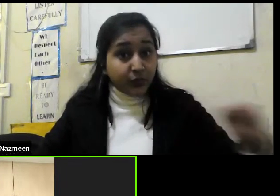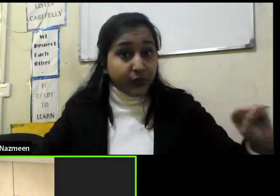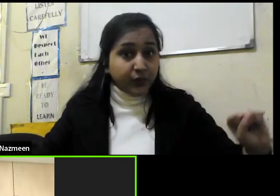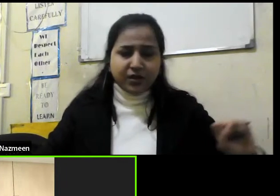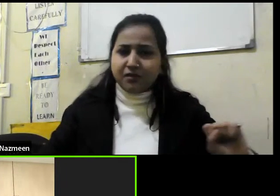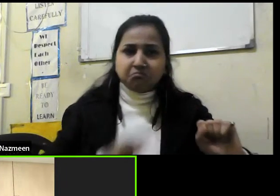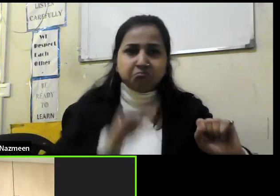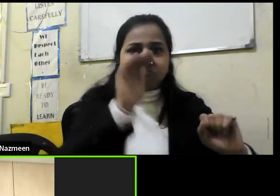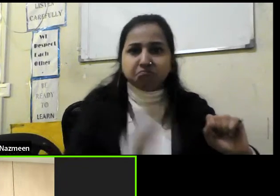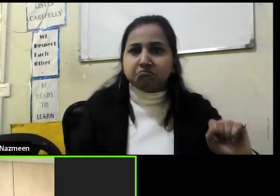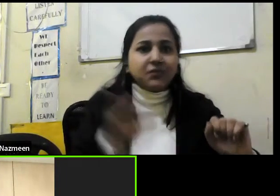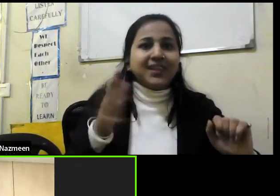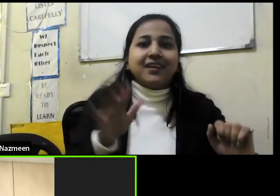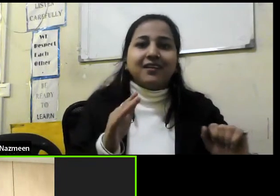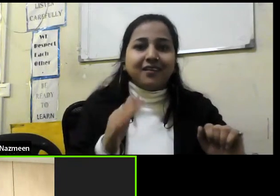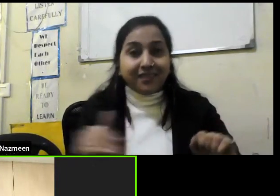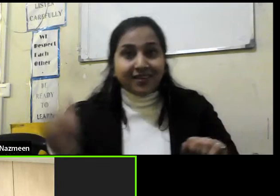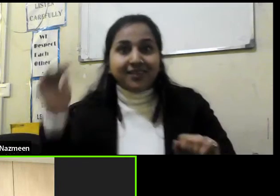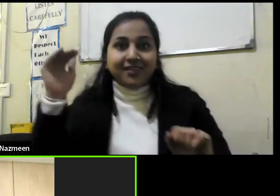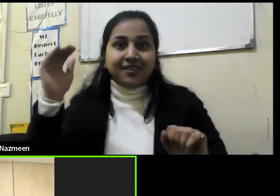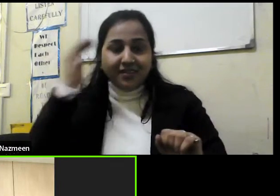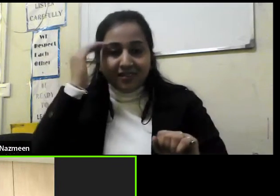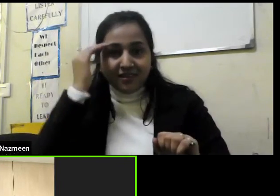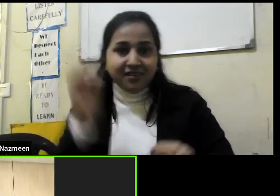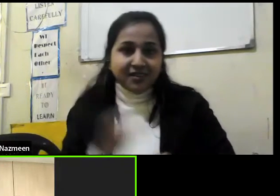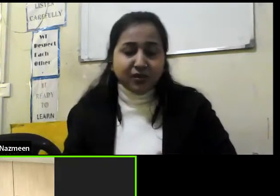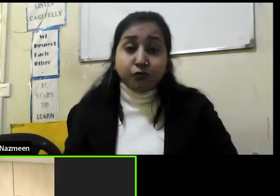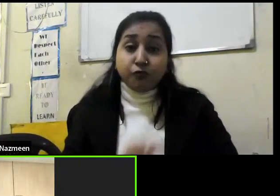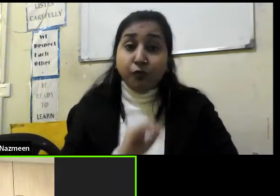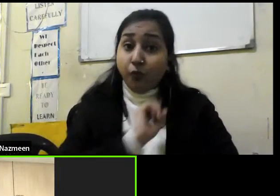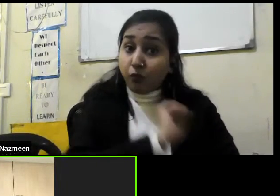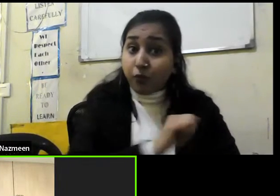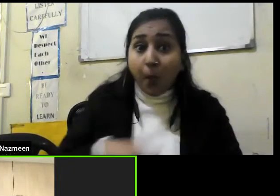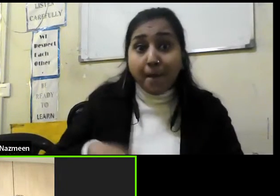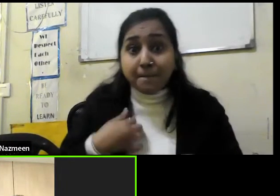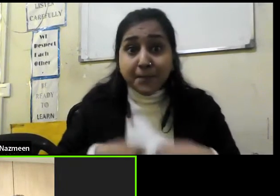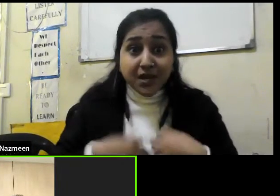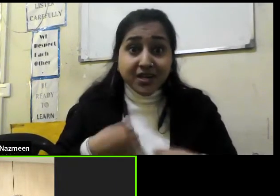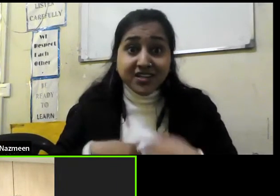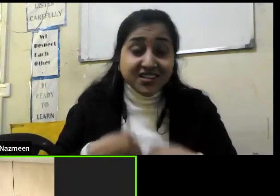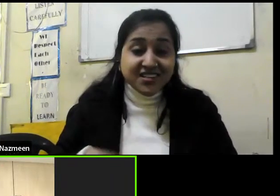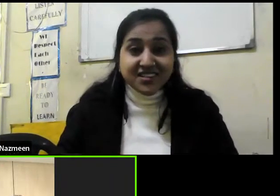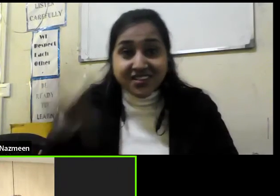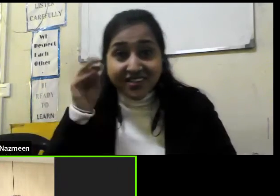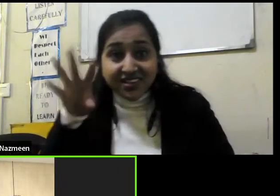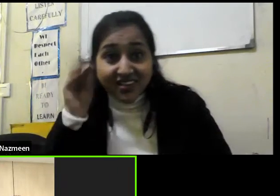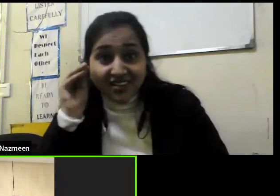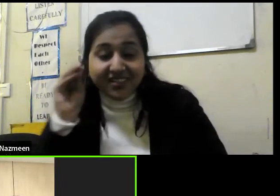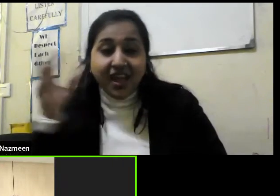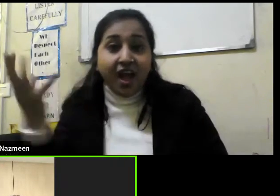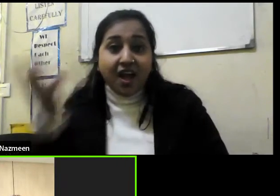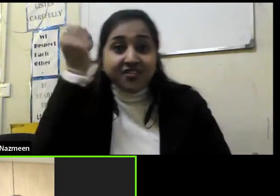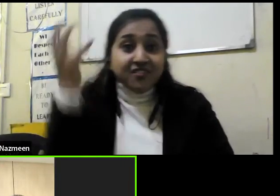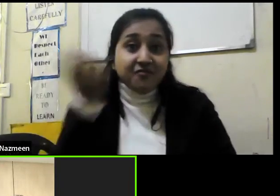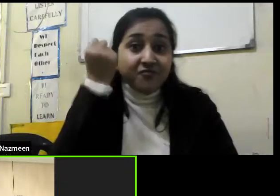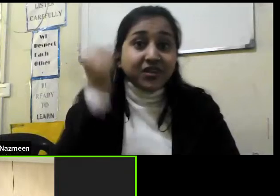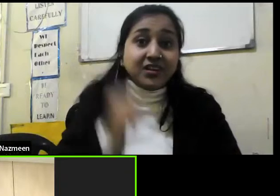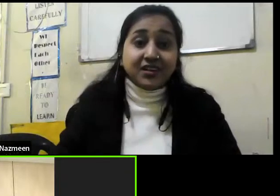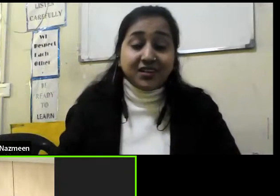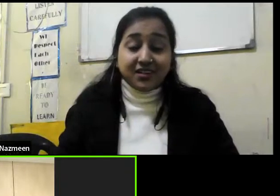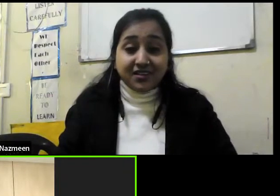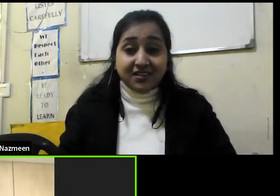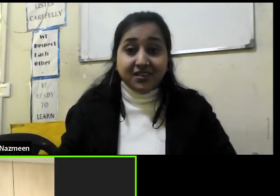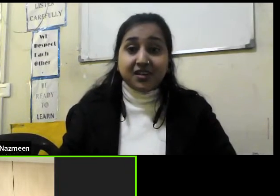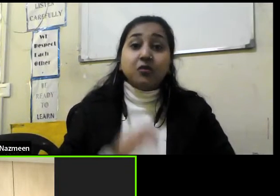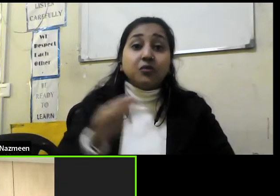anyone of else us, and they have been very, very passionate about their learnings, their achievement, and going forward in